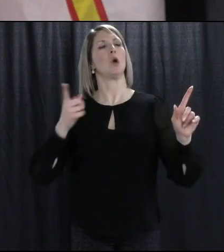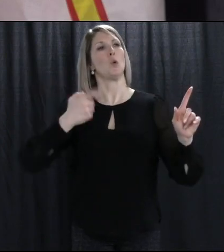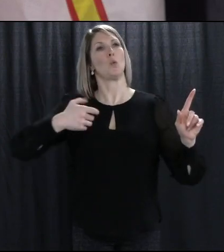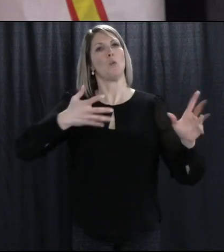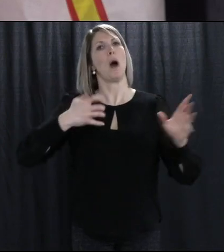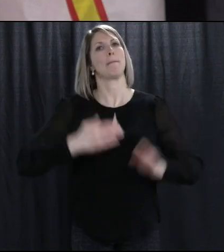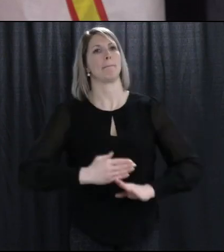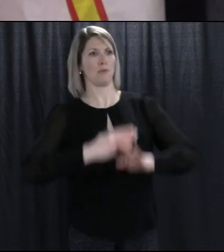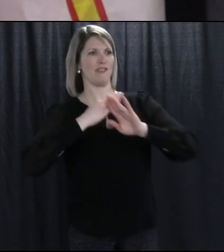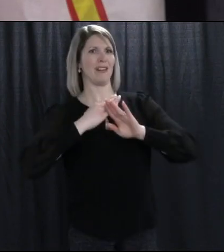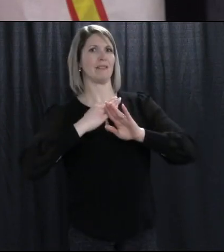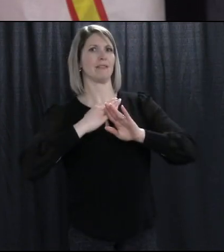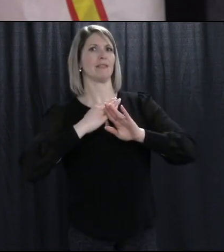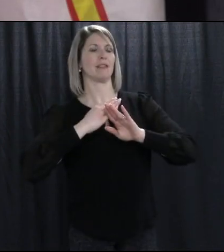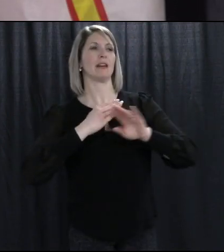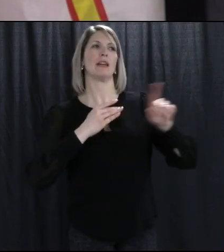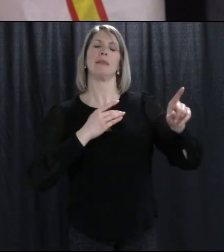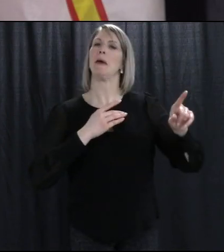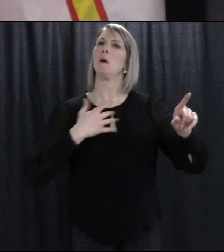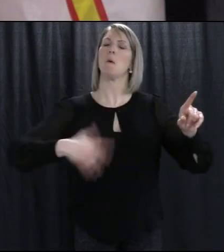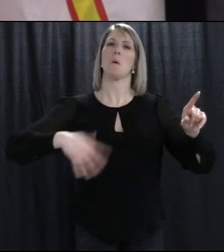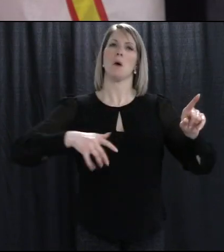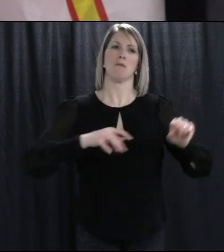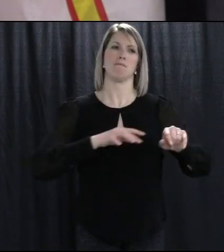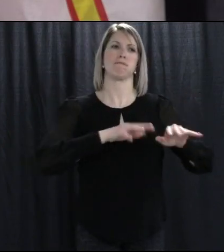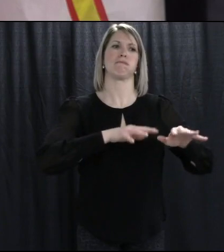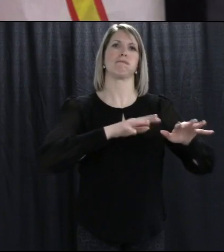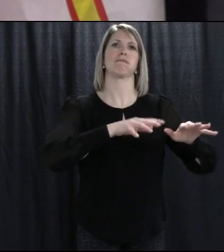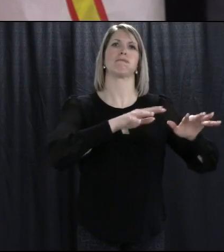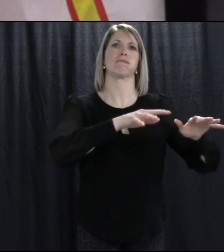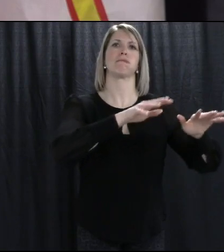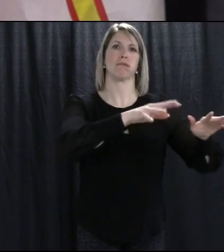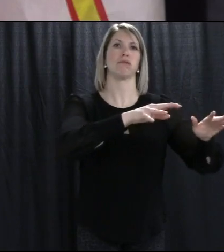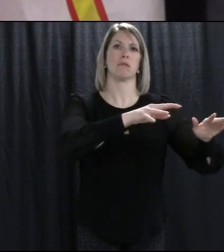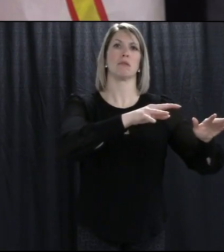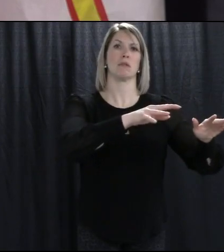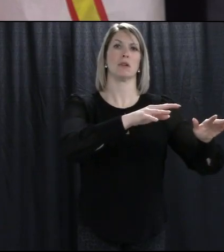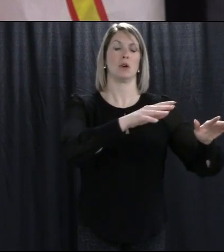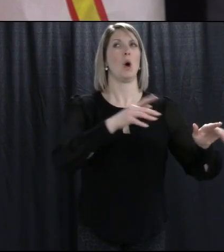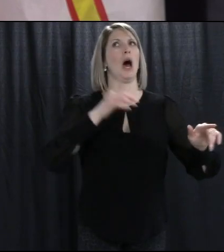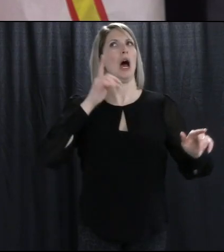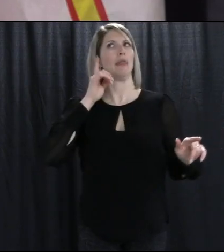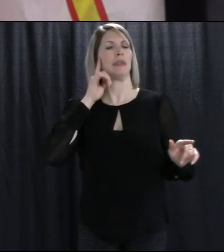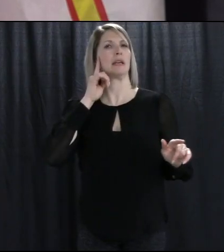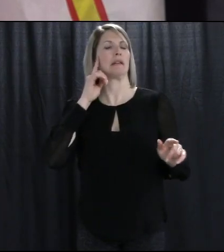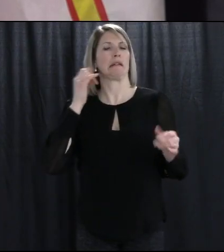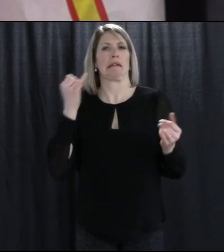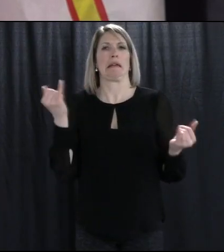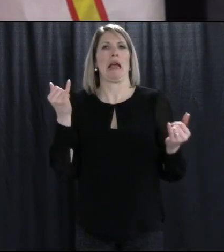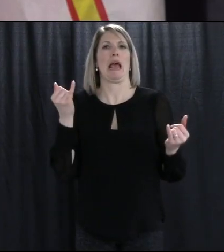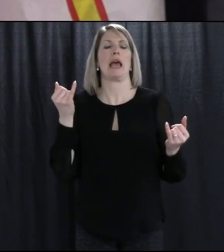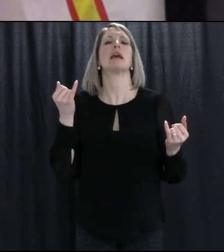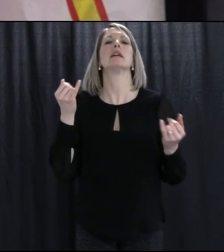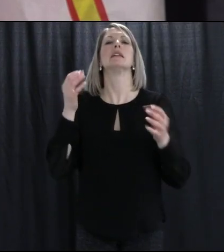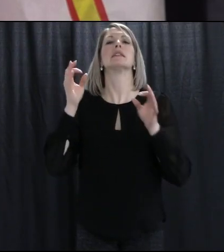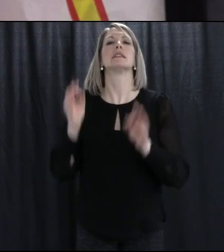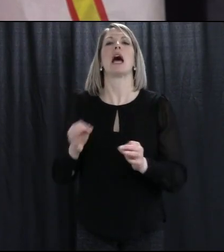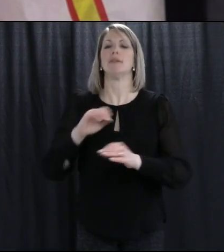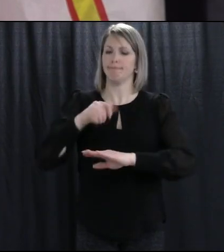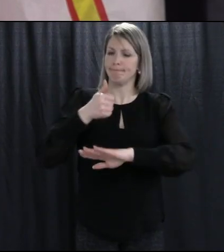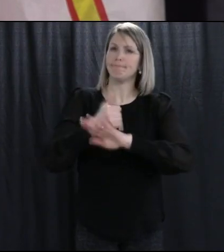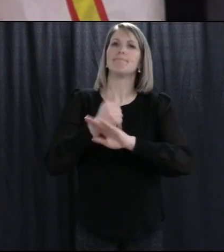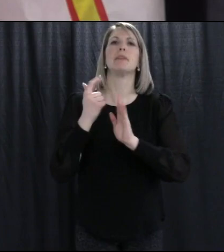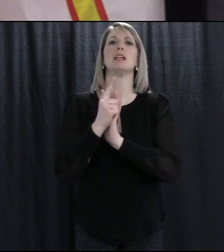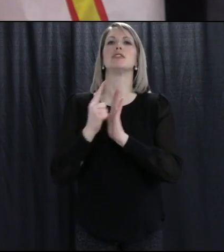prevent, to contain, to delay. And so these measures that we're taking today and the work that the medical officer is doing, the chief medical officer is